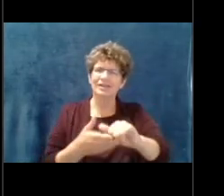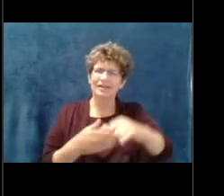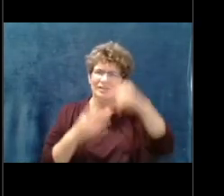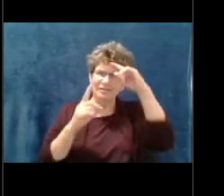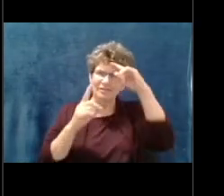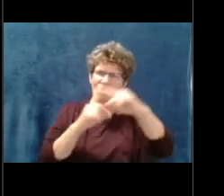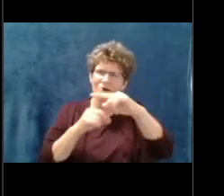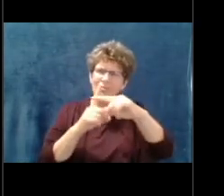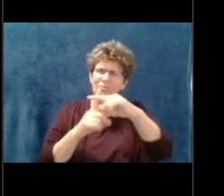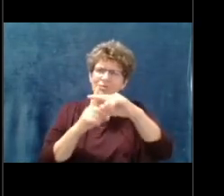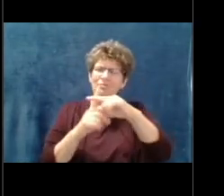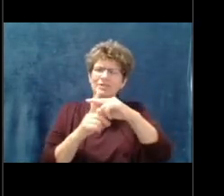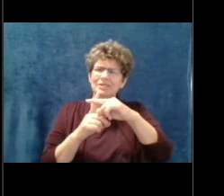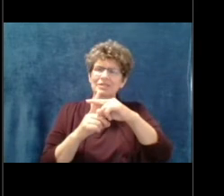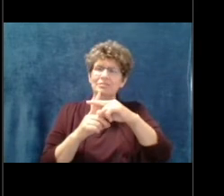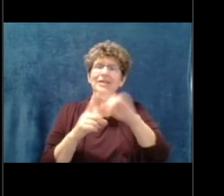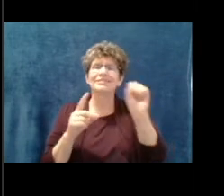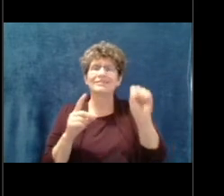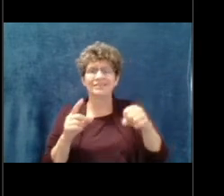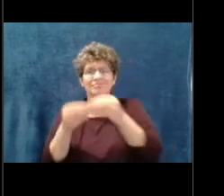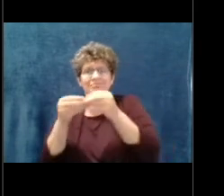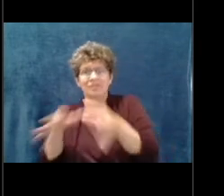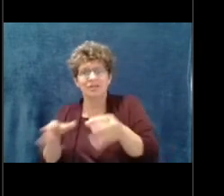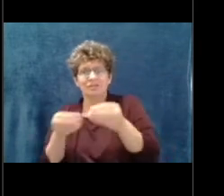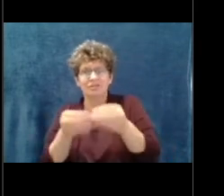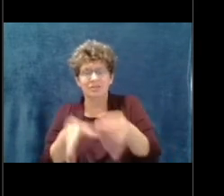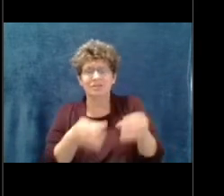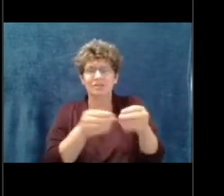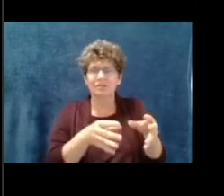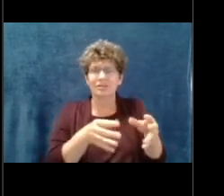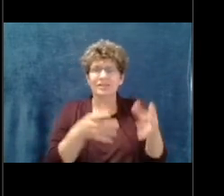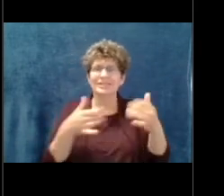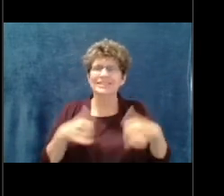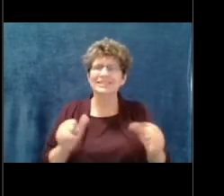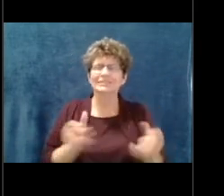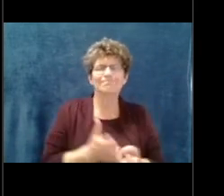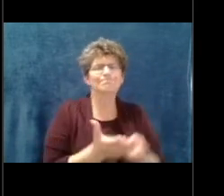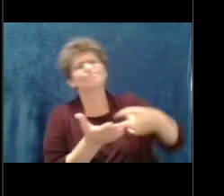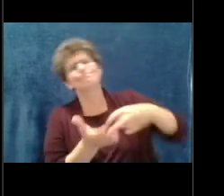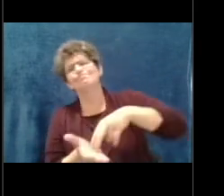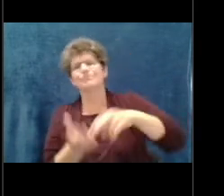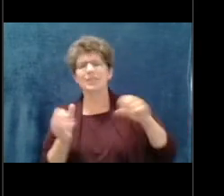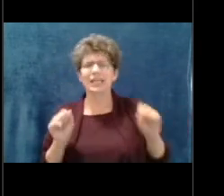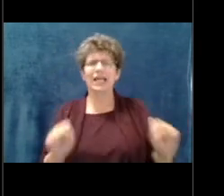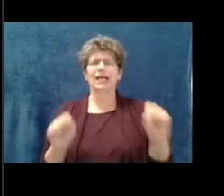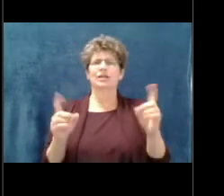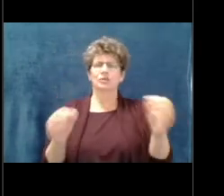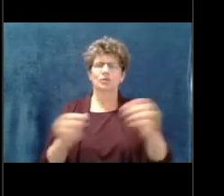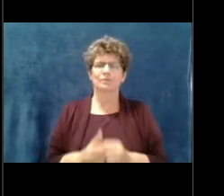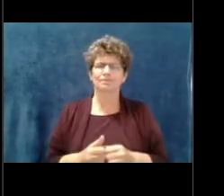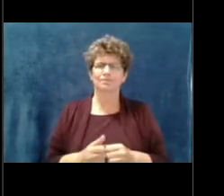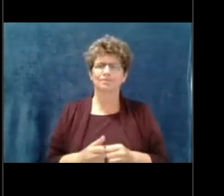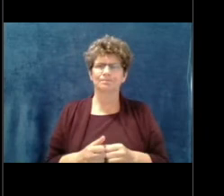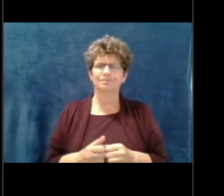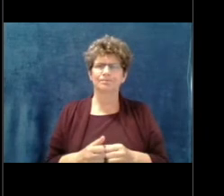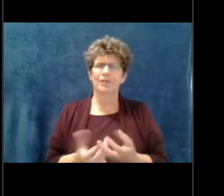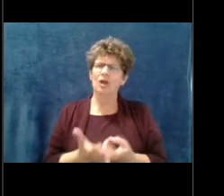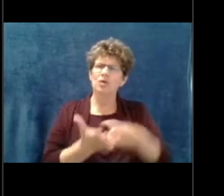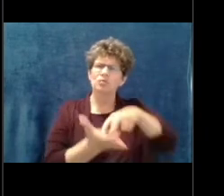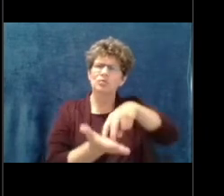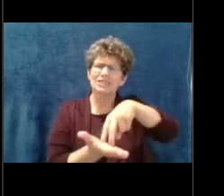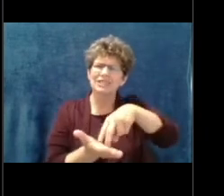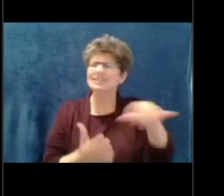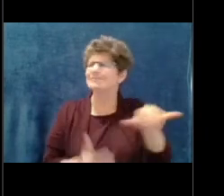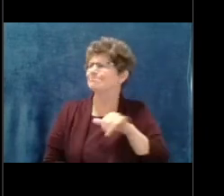And, a key point to remember here is resilience. Well, it's a bit like physical fitness. it's something